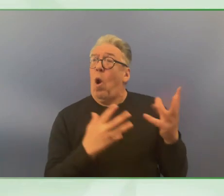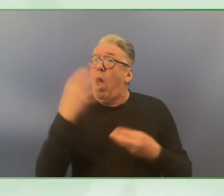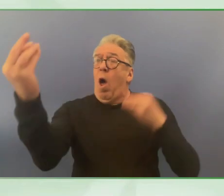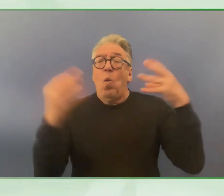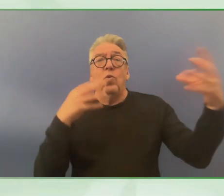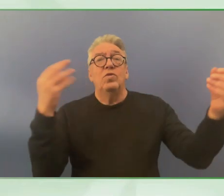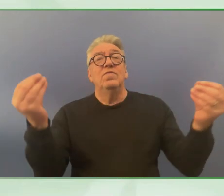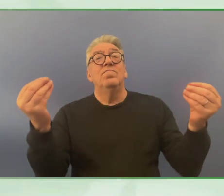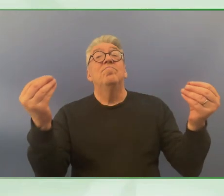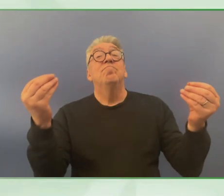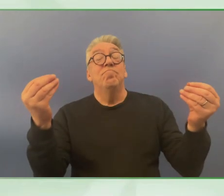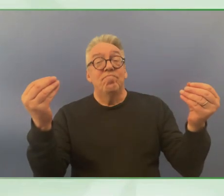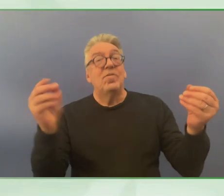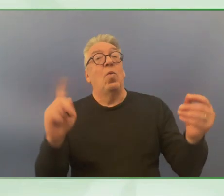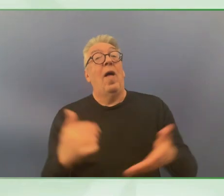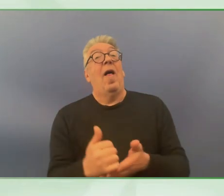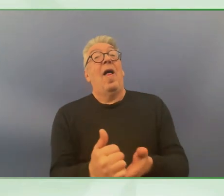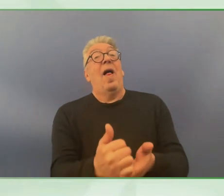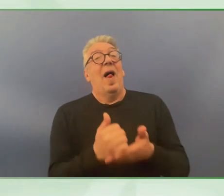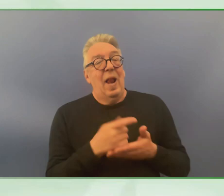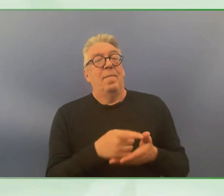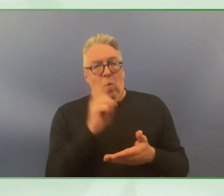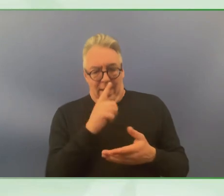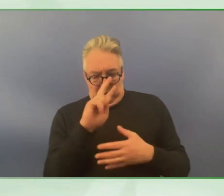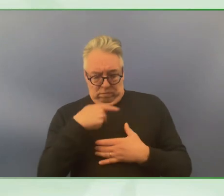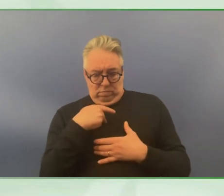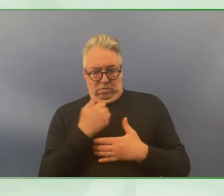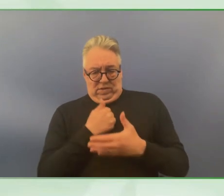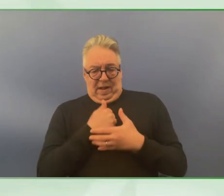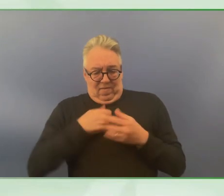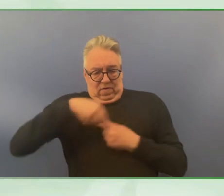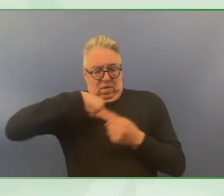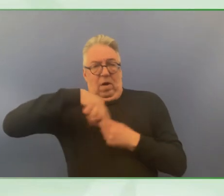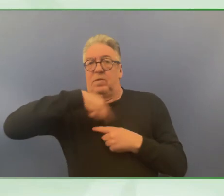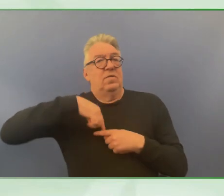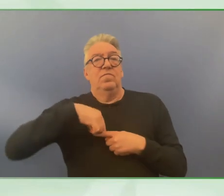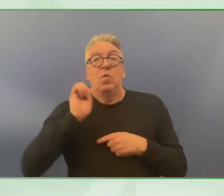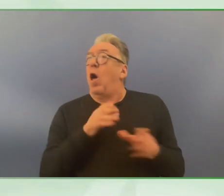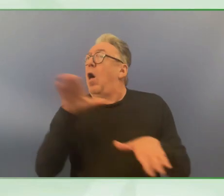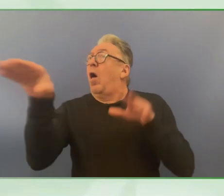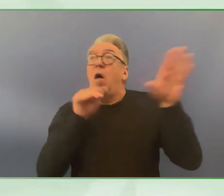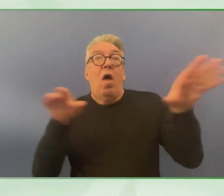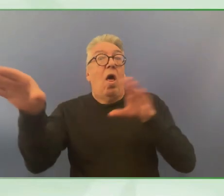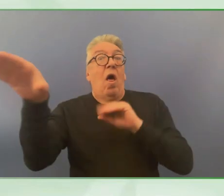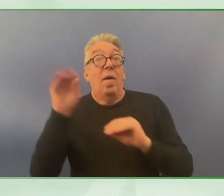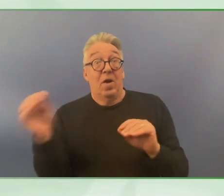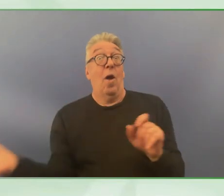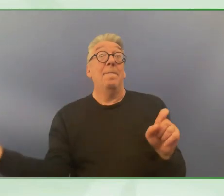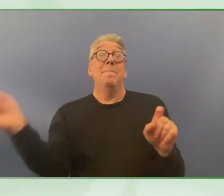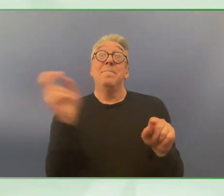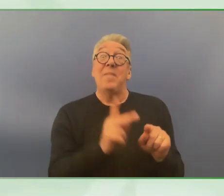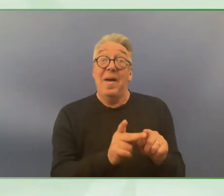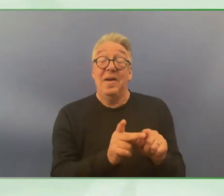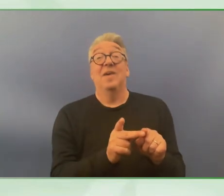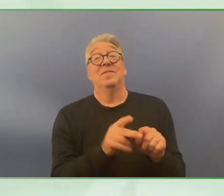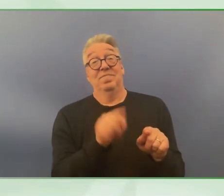sponsorship and reinforces that responsibility to drive meaningful change. And actually with the support from our external